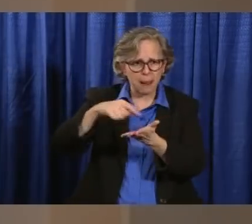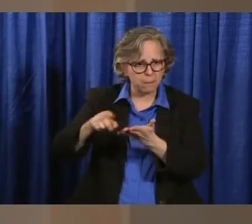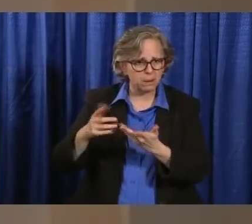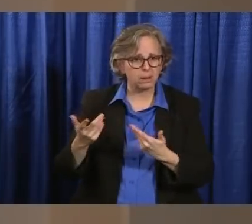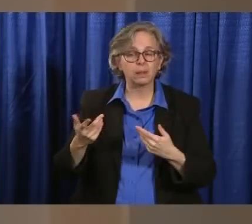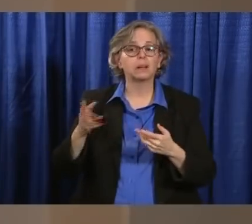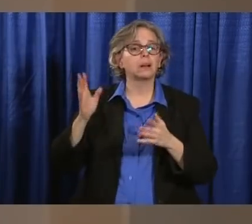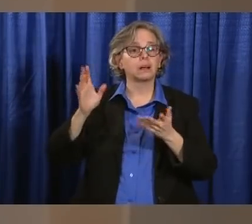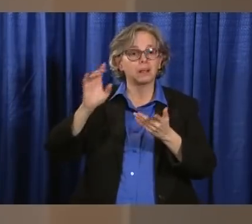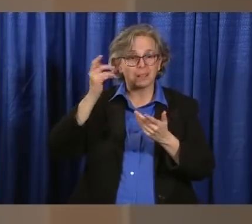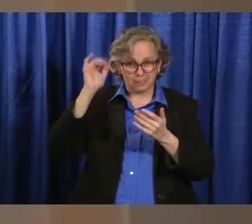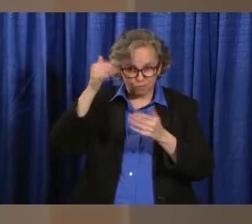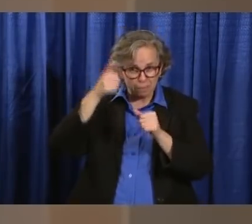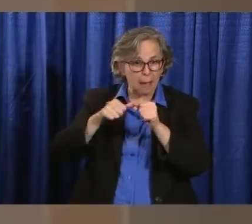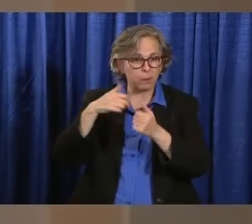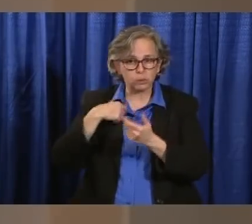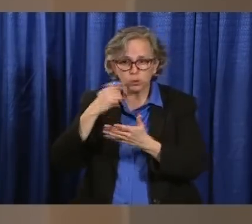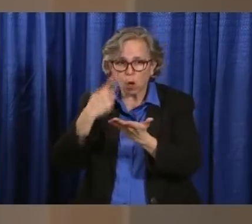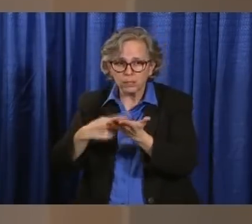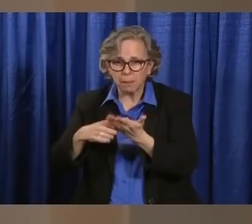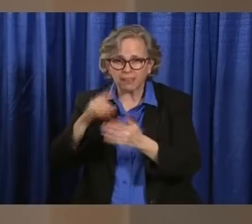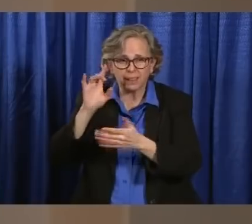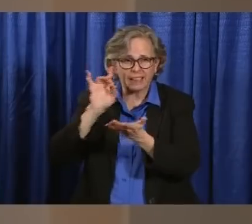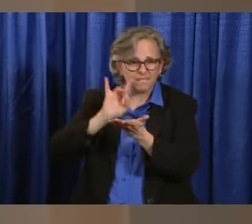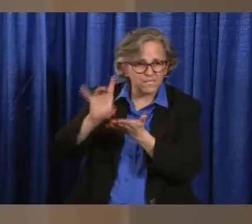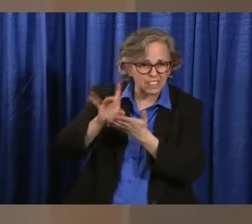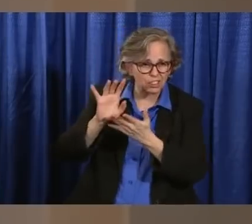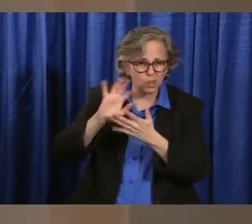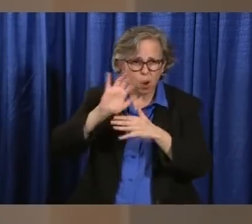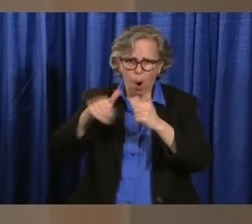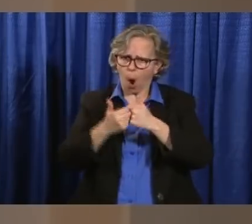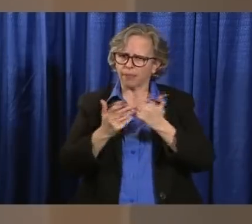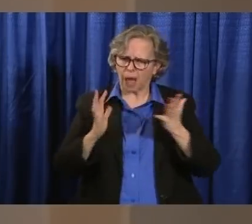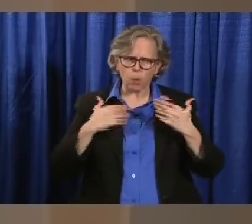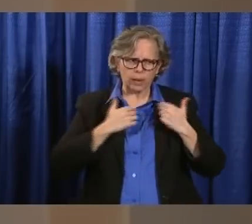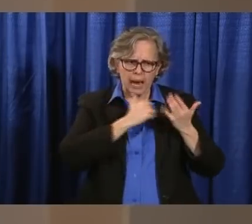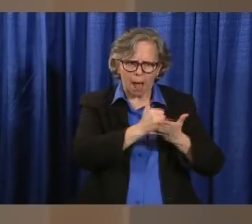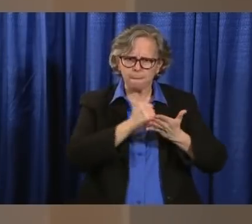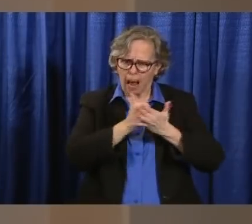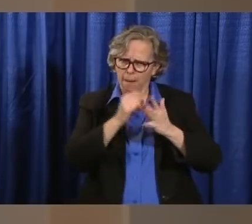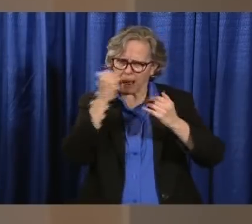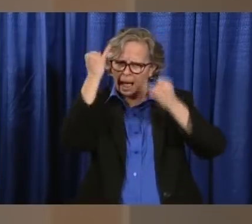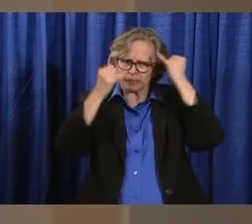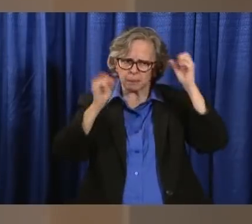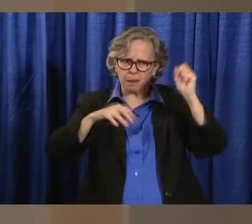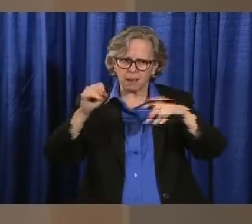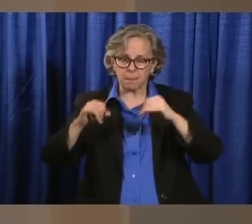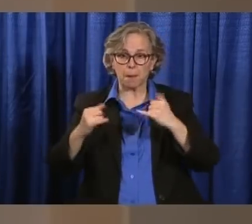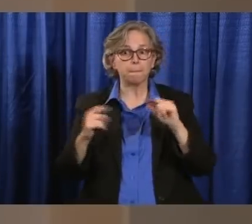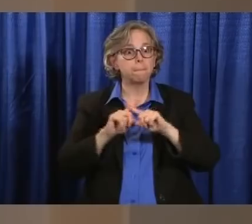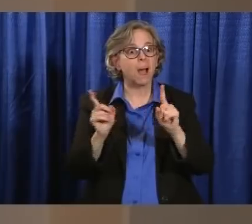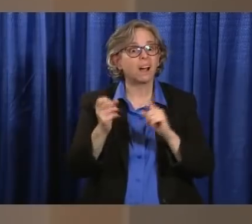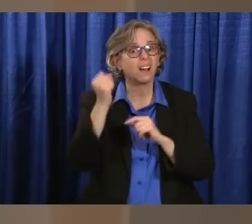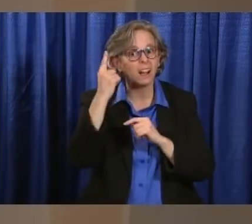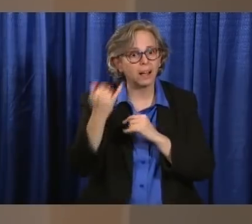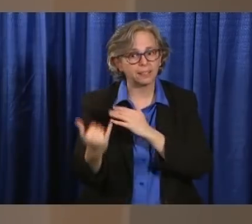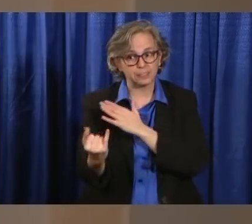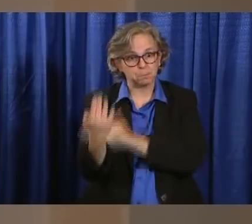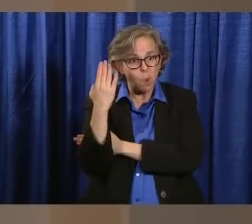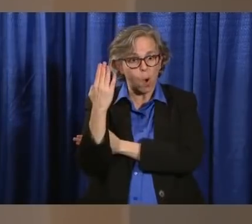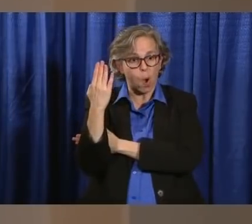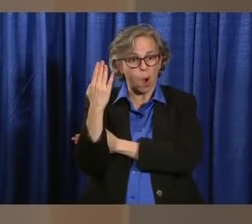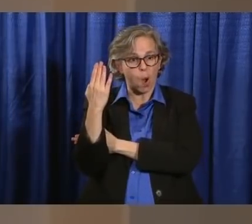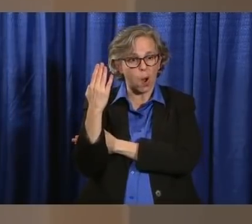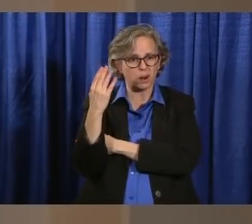helpful. But I got a call really as the sun was coming up this morning from a couple of different banks who